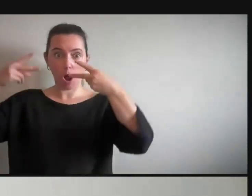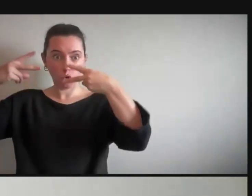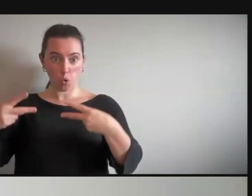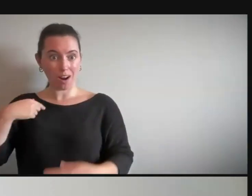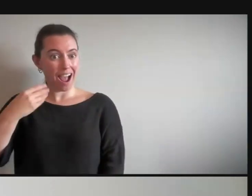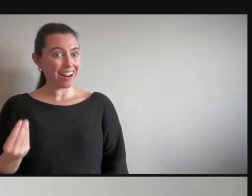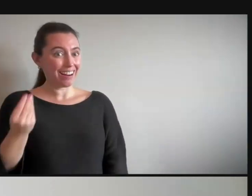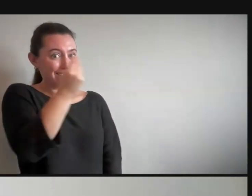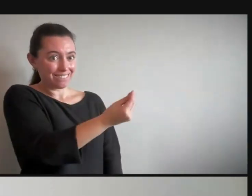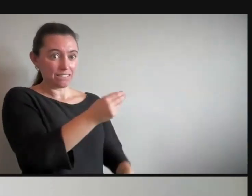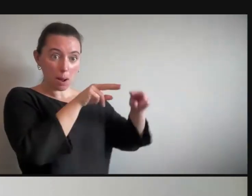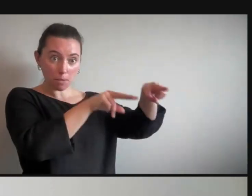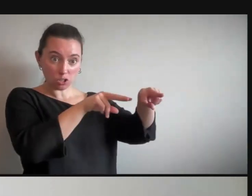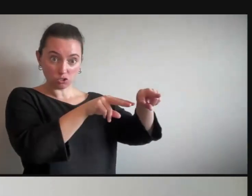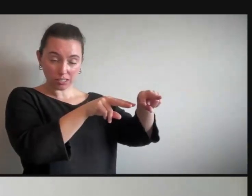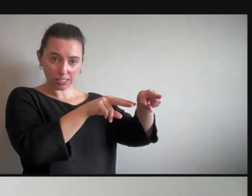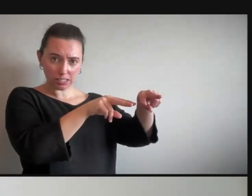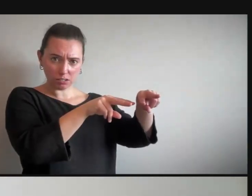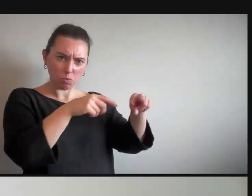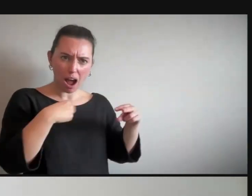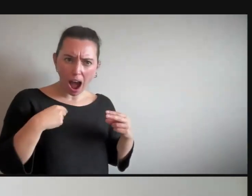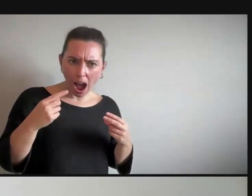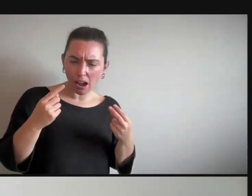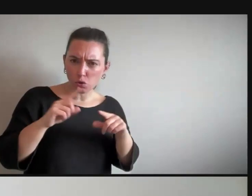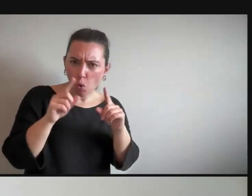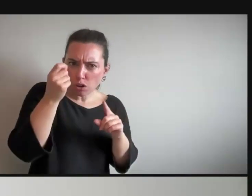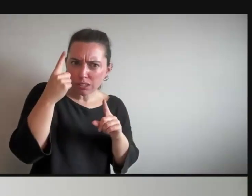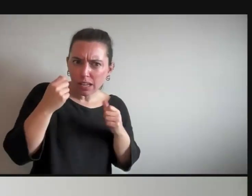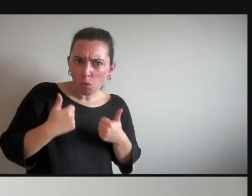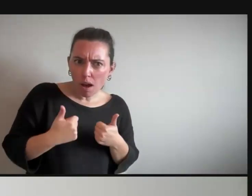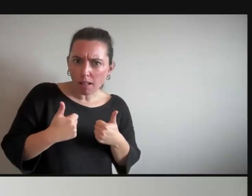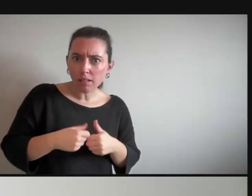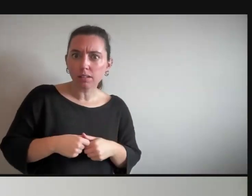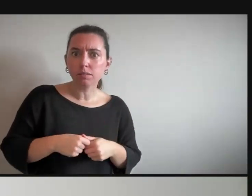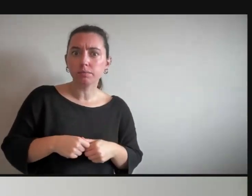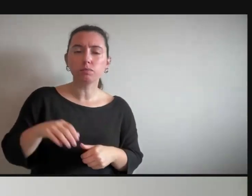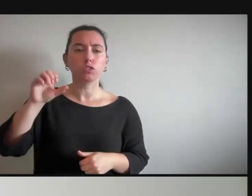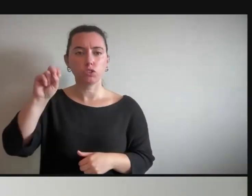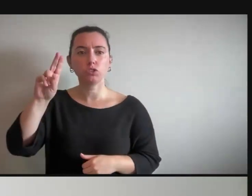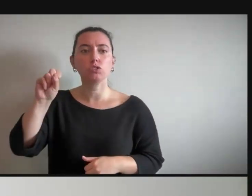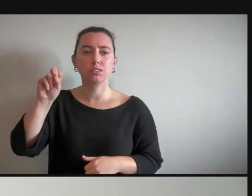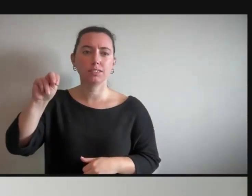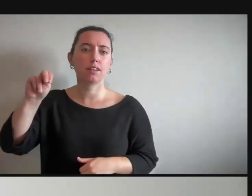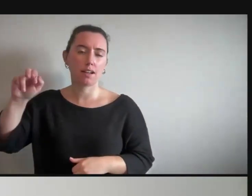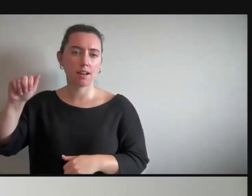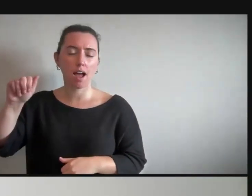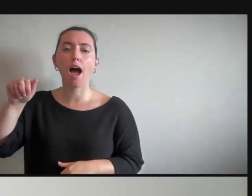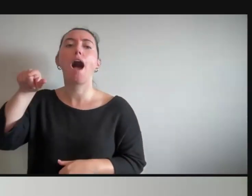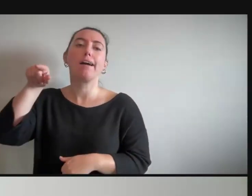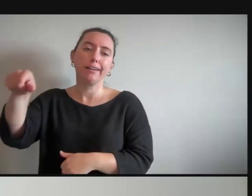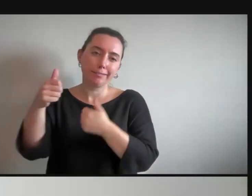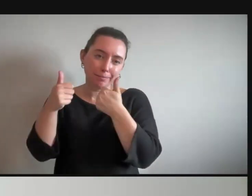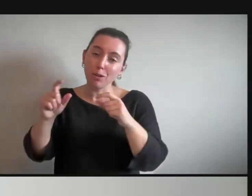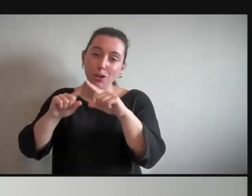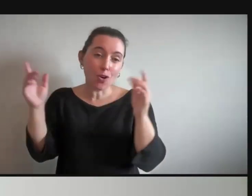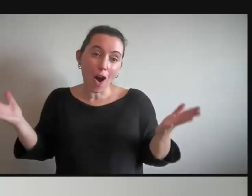possible or not? Or maybe I'm missing something here. Yeah, this was not an easy question, but I'll get give Paul the floor.